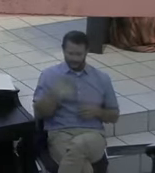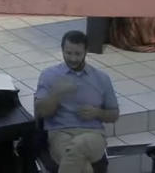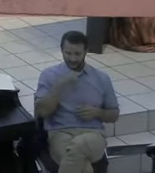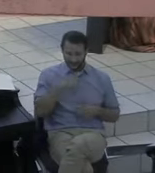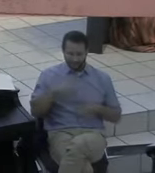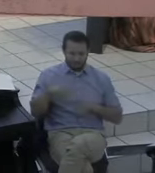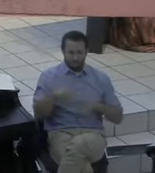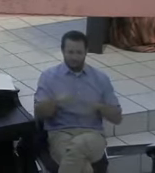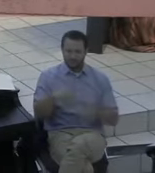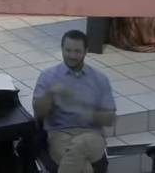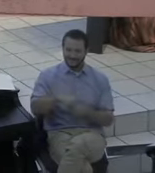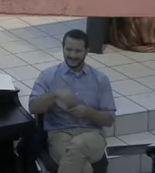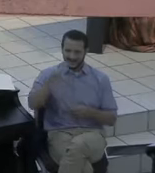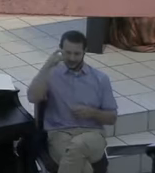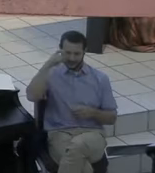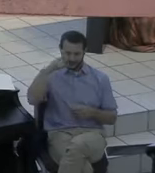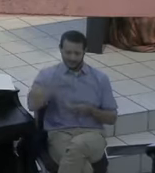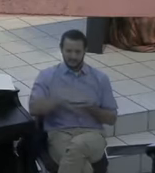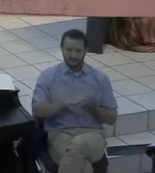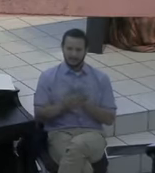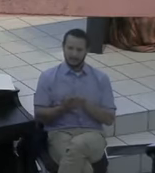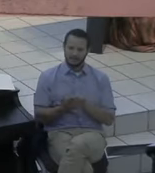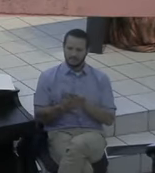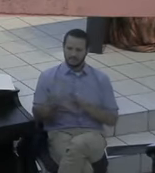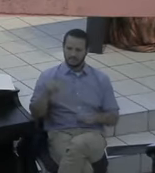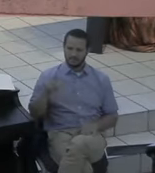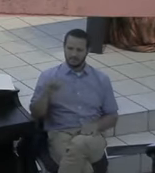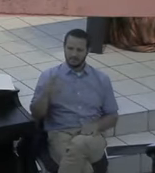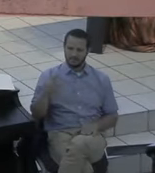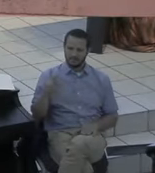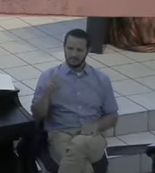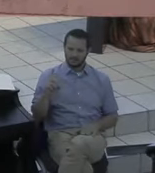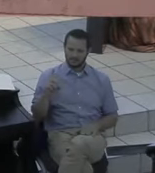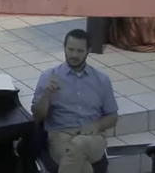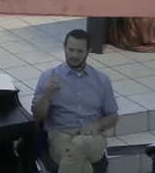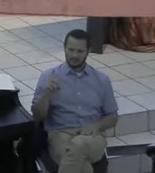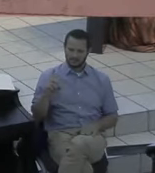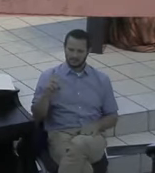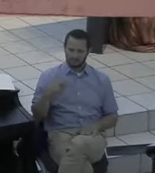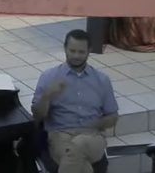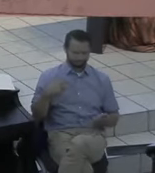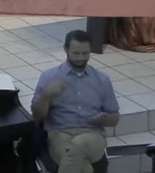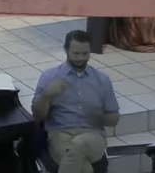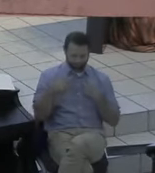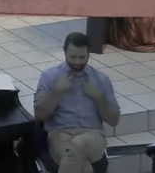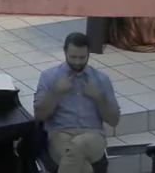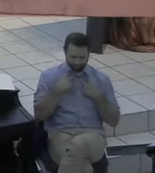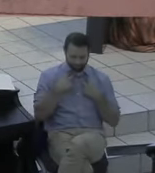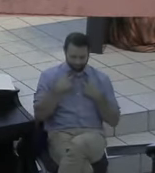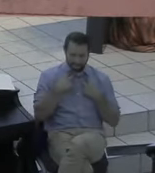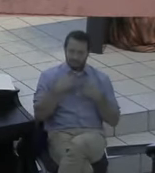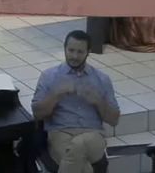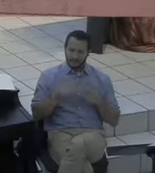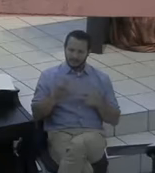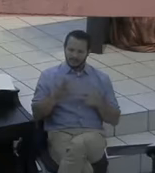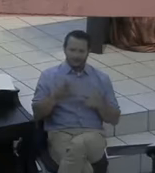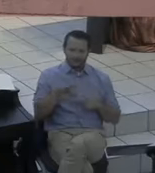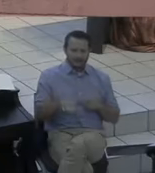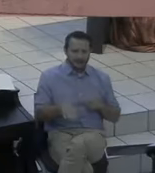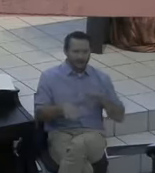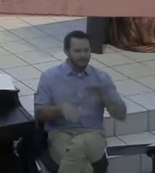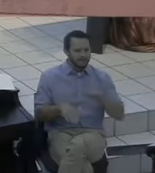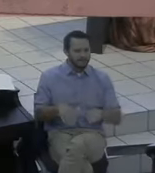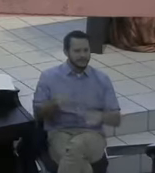it becomes blocked. On the other hand, when we take each step of wisdom, new wisdom